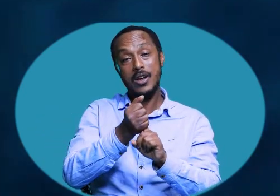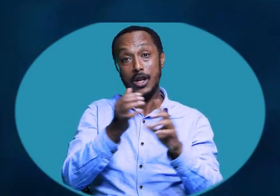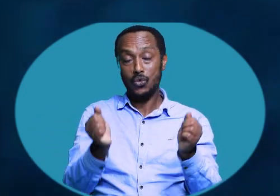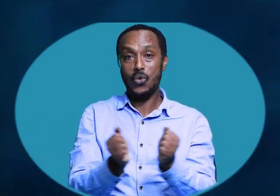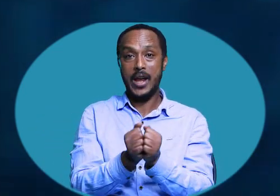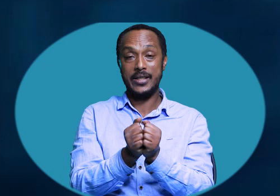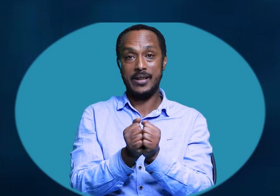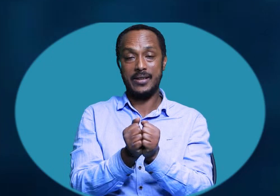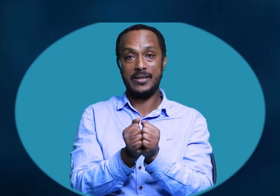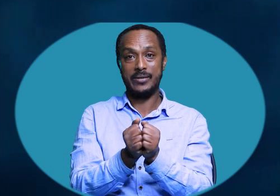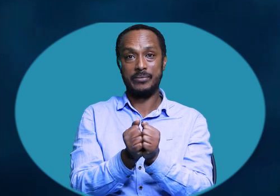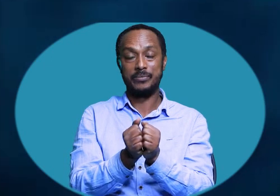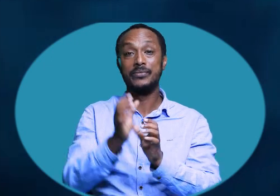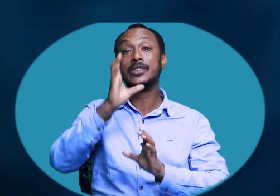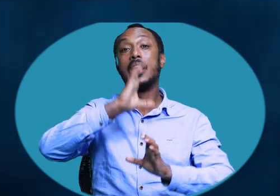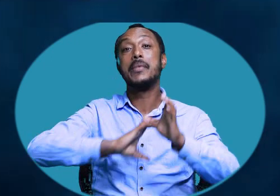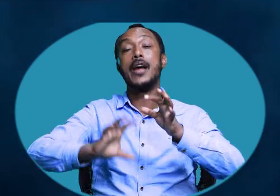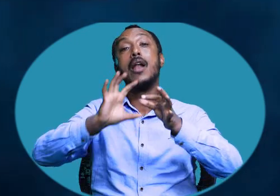Chemical bonds.